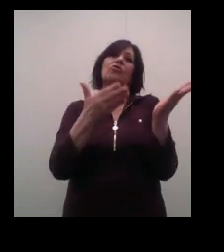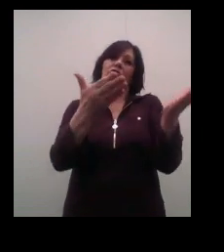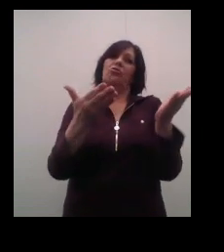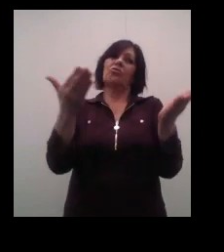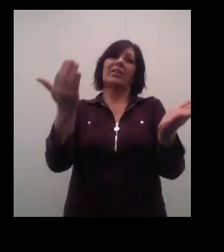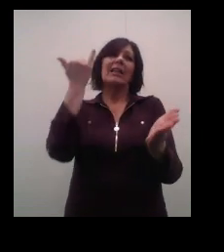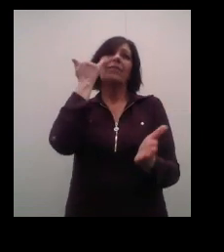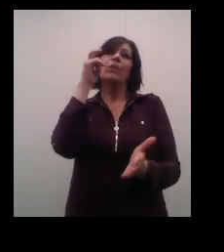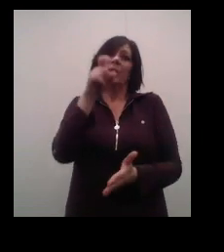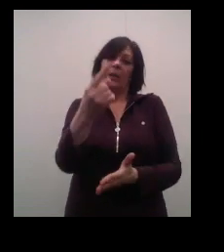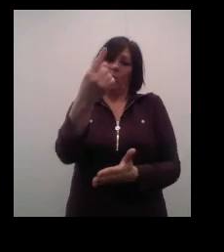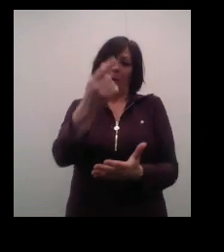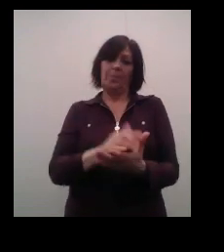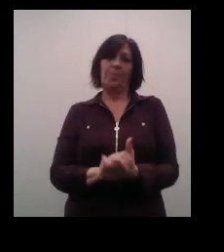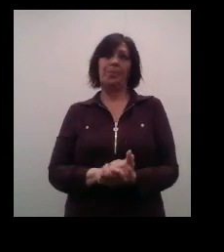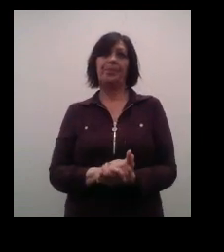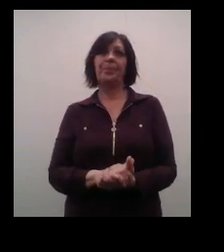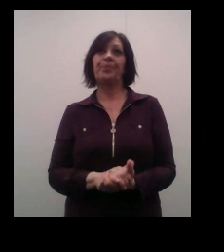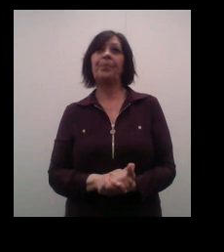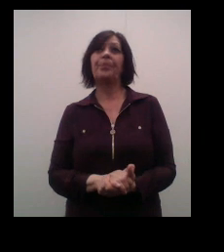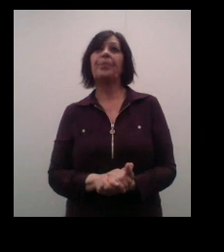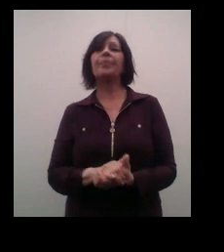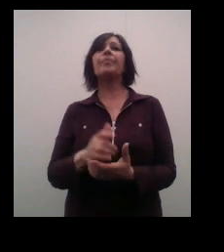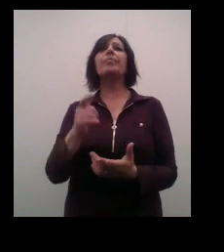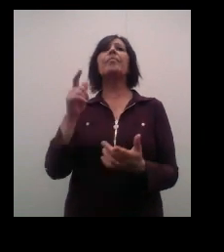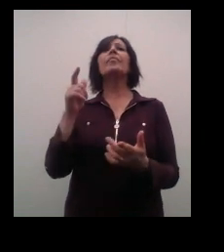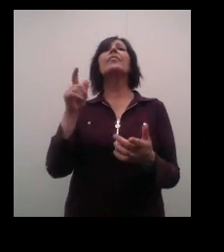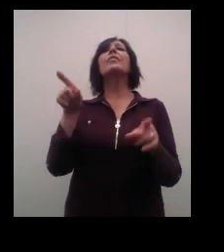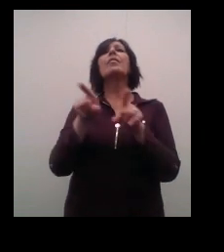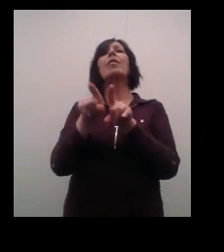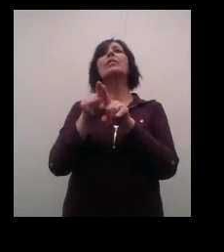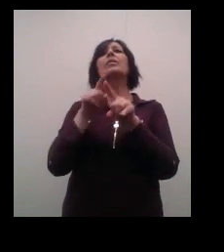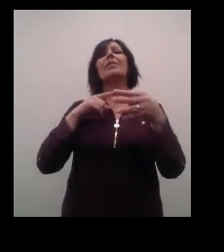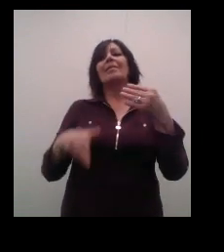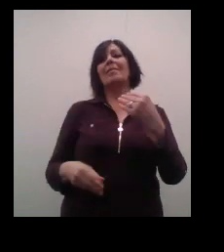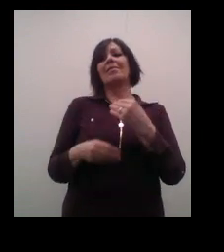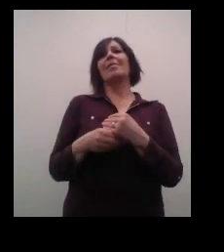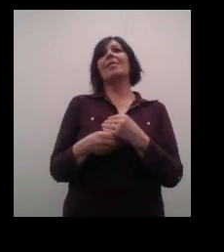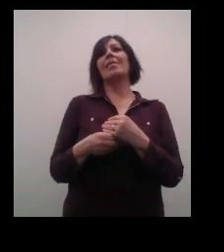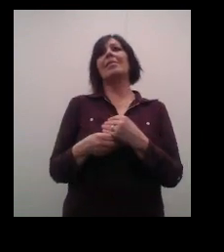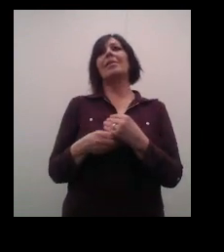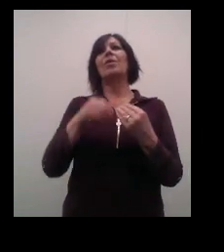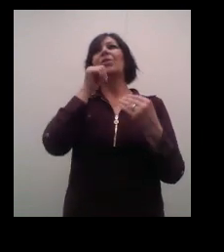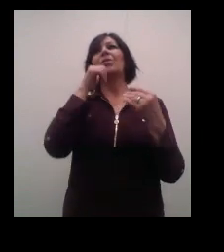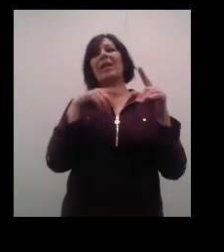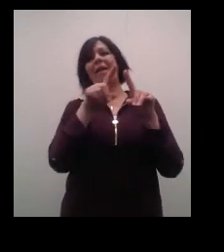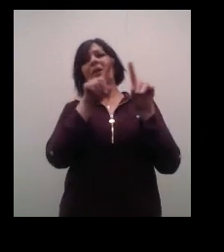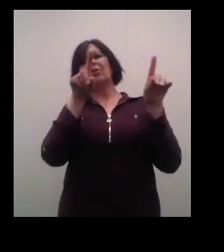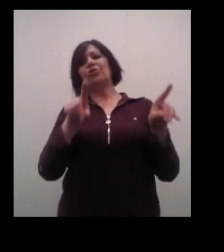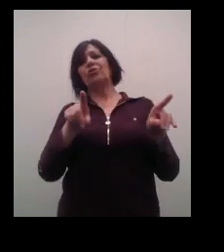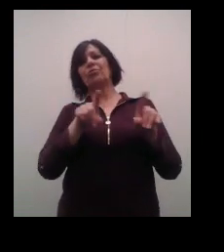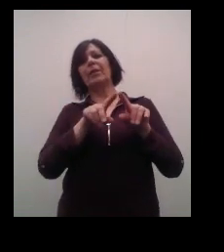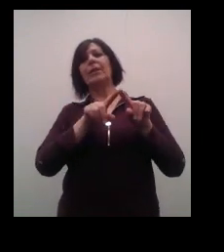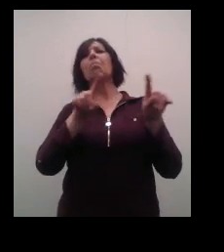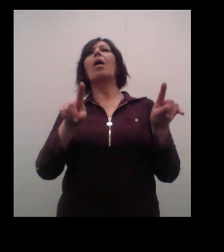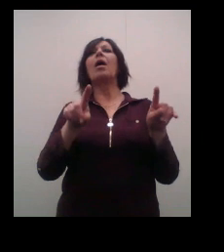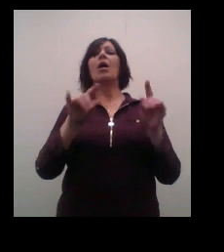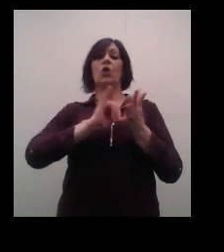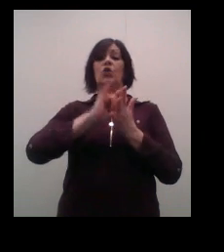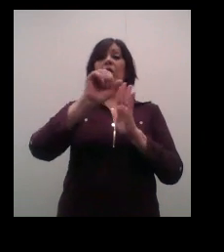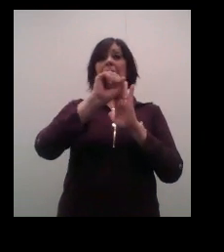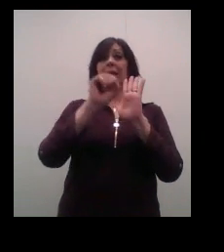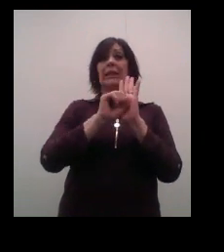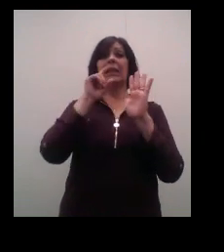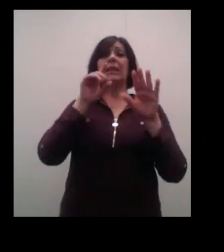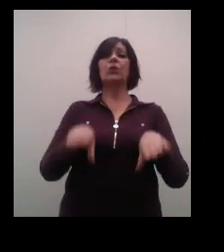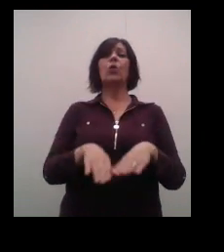our community. And I just want to note, we don't have a screen for it, but New York State has opened